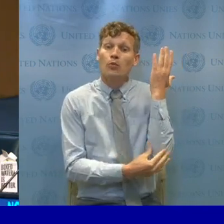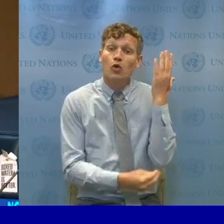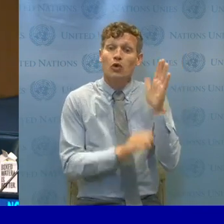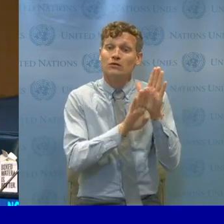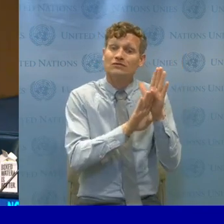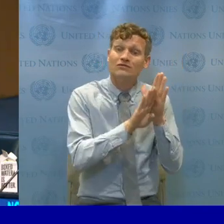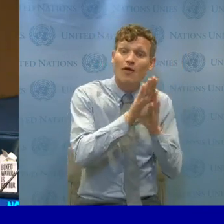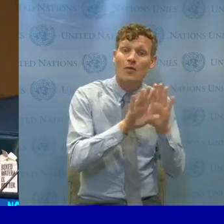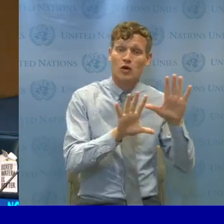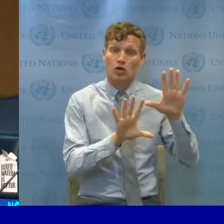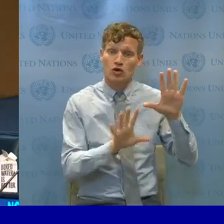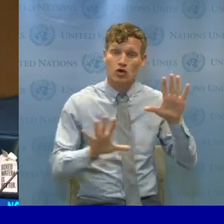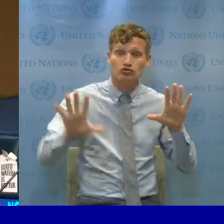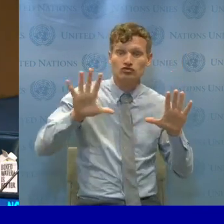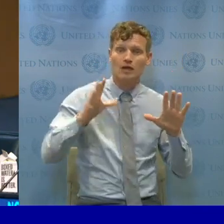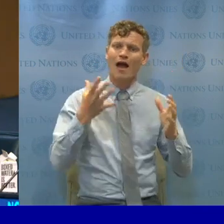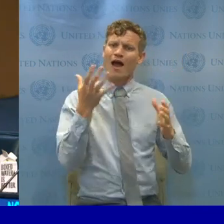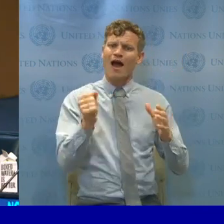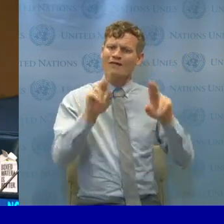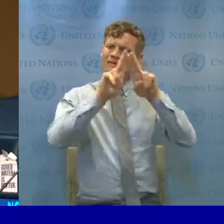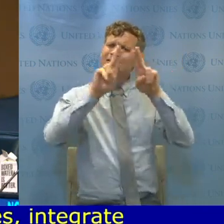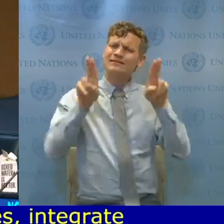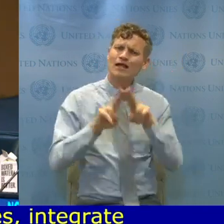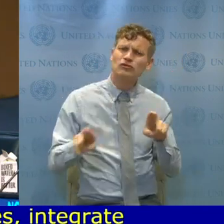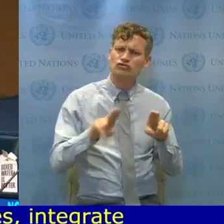the development aid programs of international organizations.